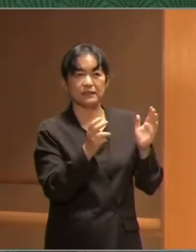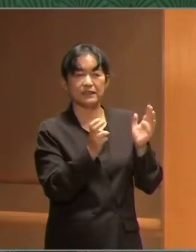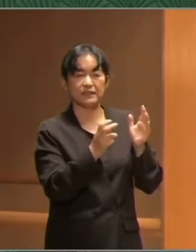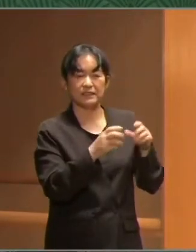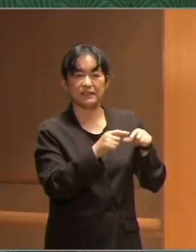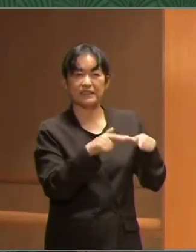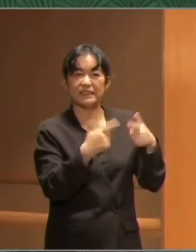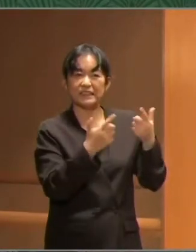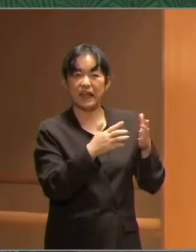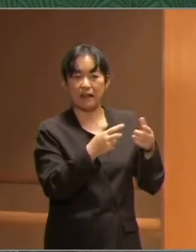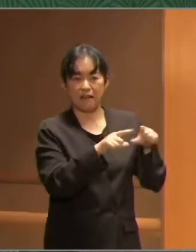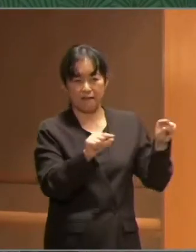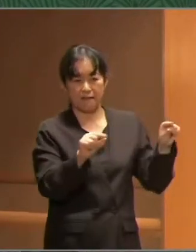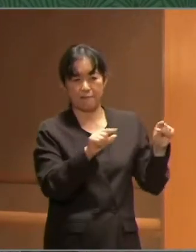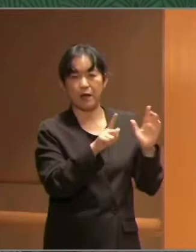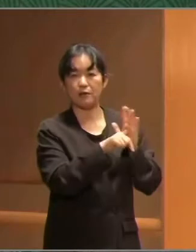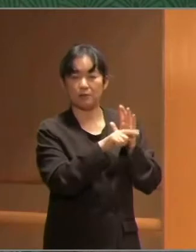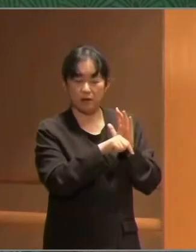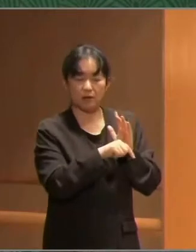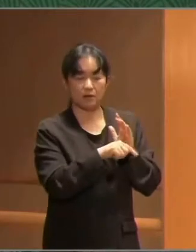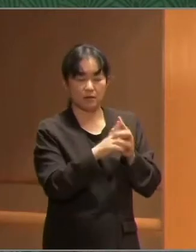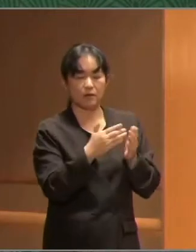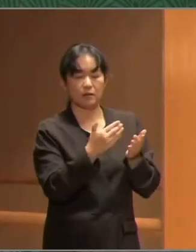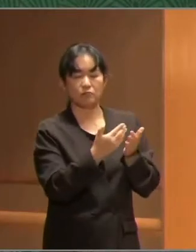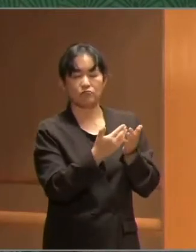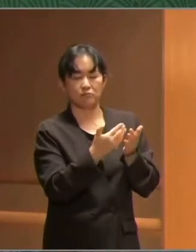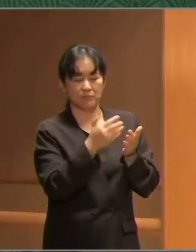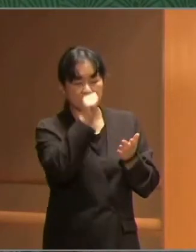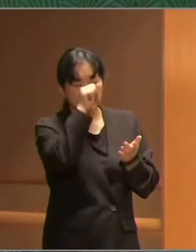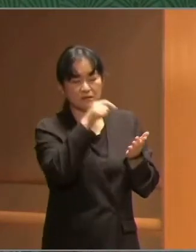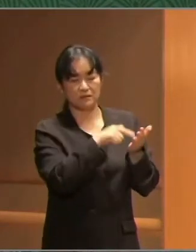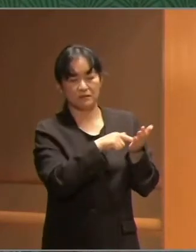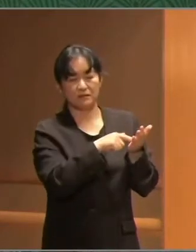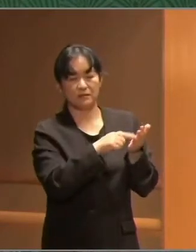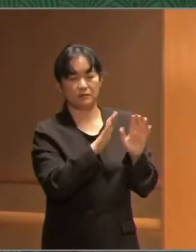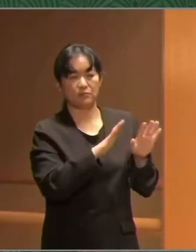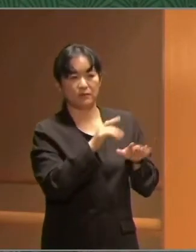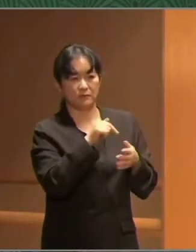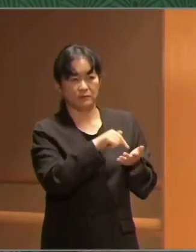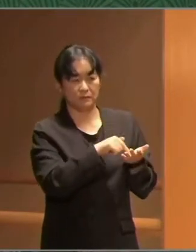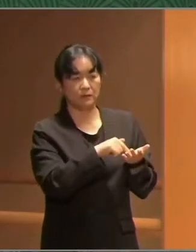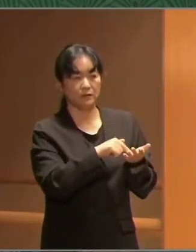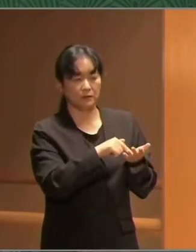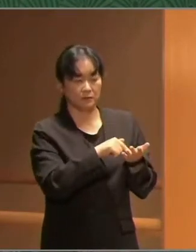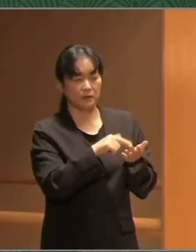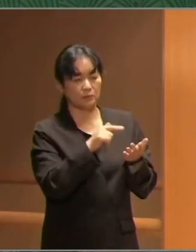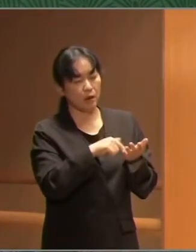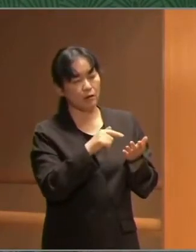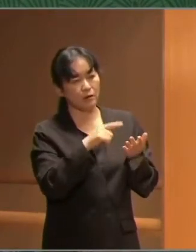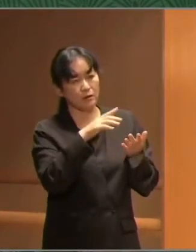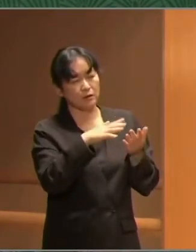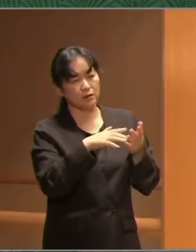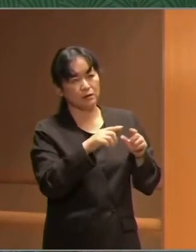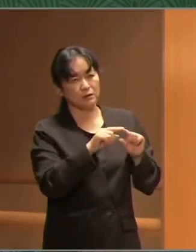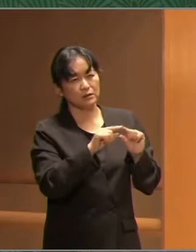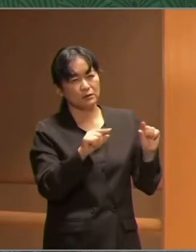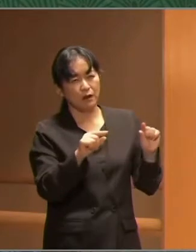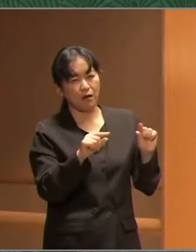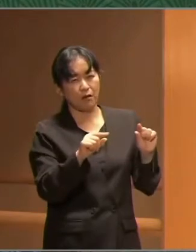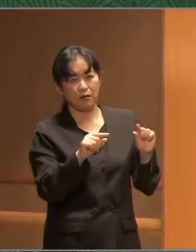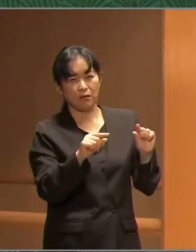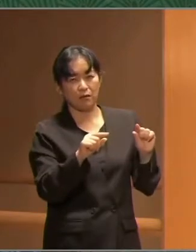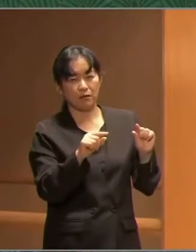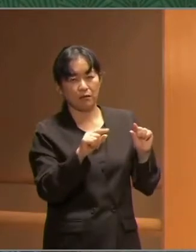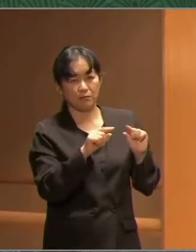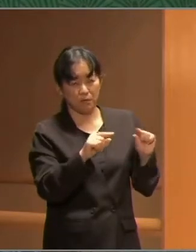on the paper which was dried on the wood board. I don't know why. However, when we